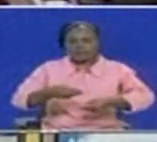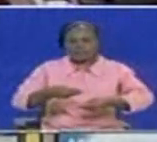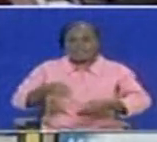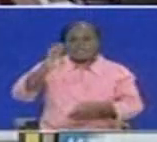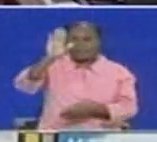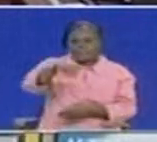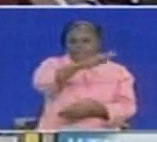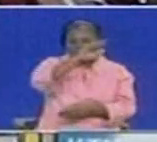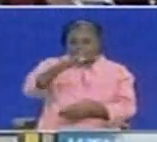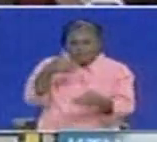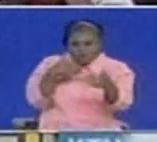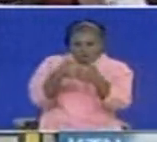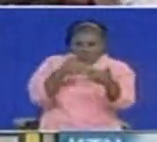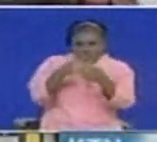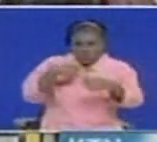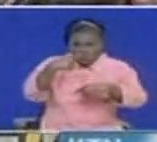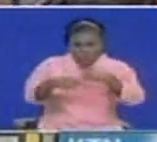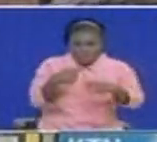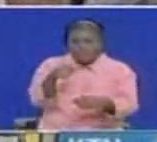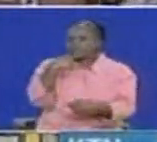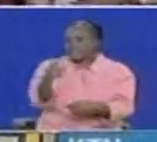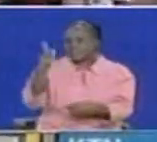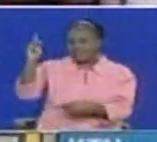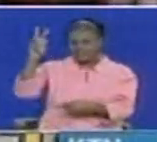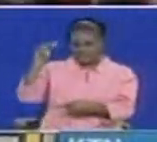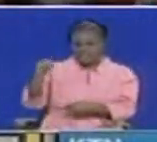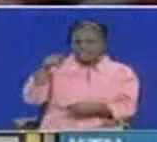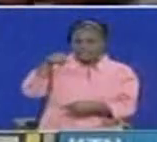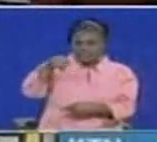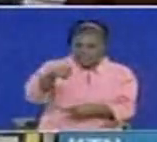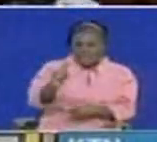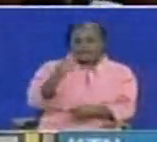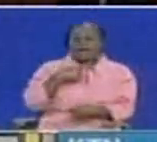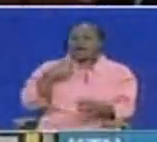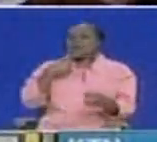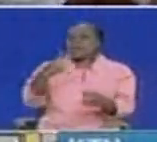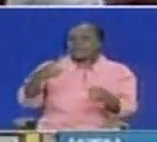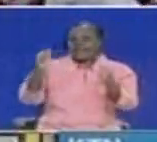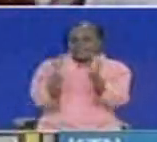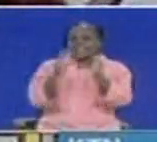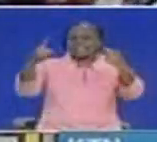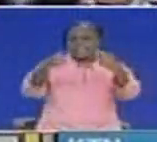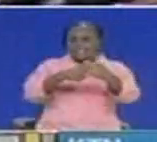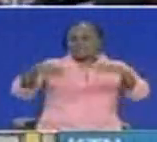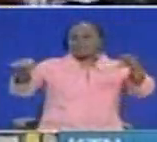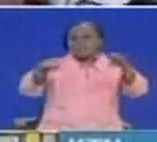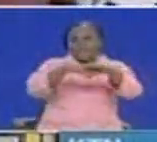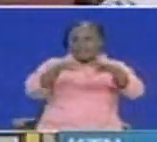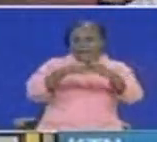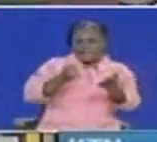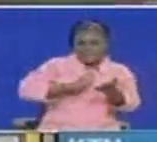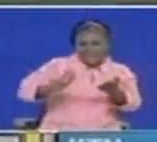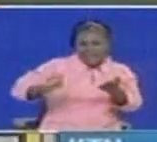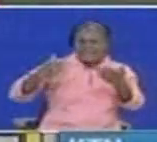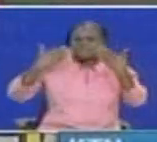Parliamentary sources close to the process have told KTN that by evening a total of 116 members of parliament had already signed